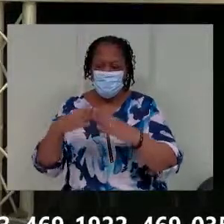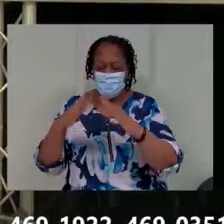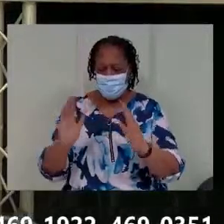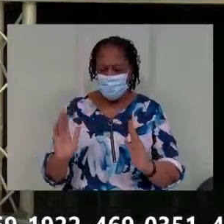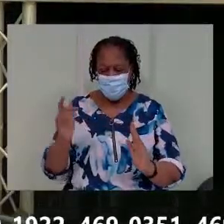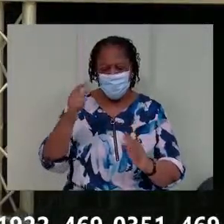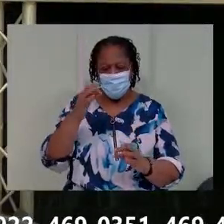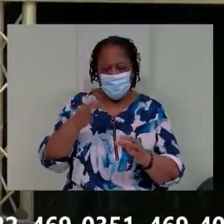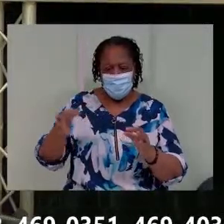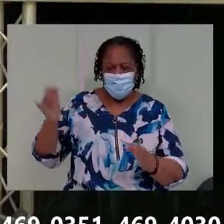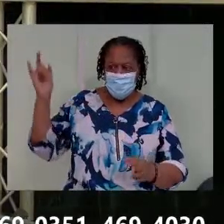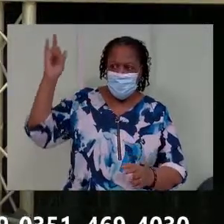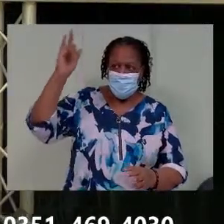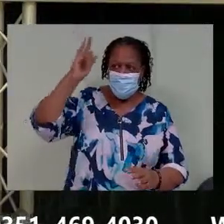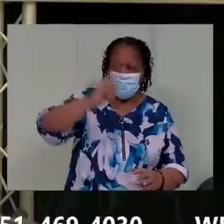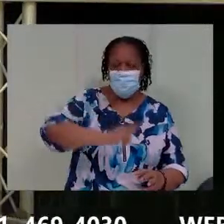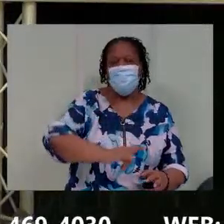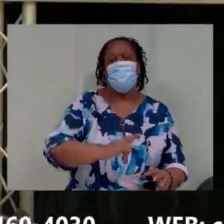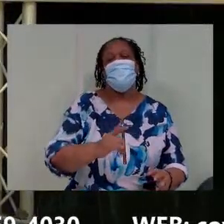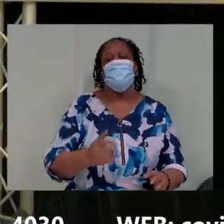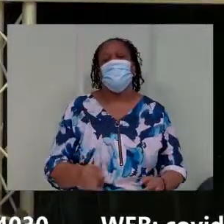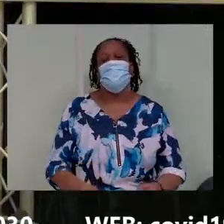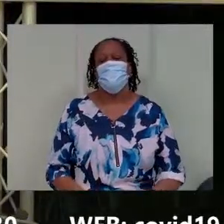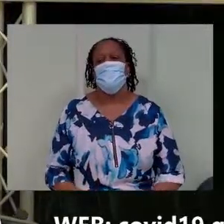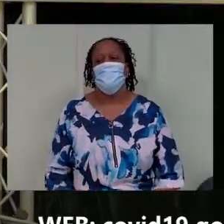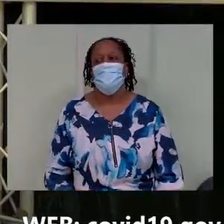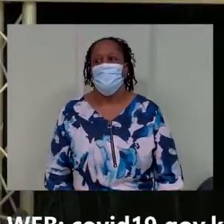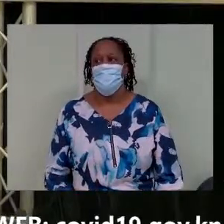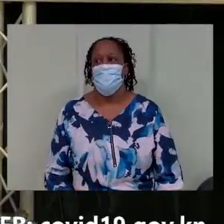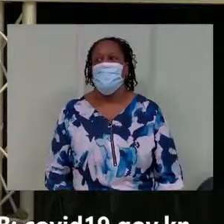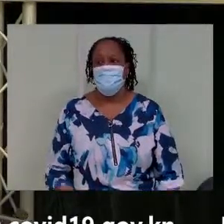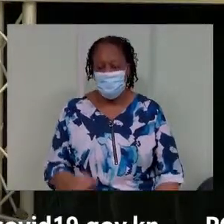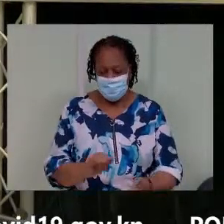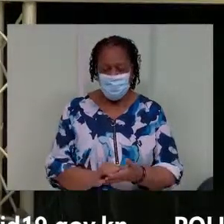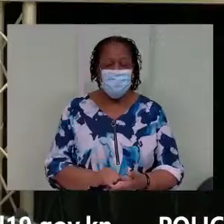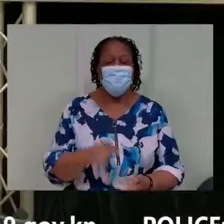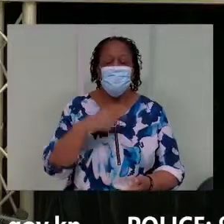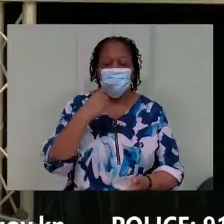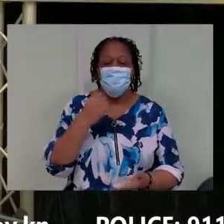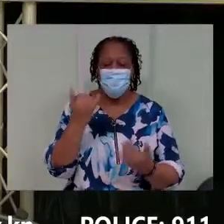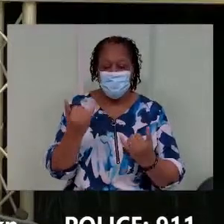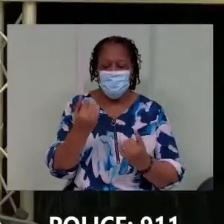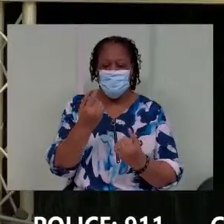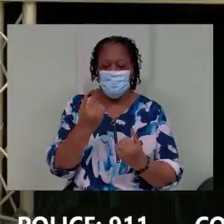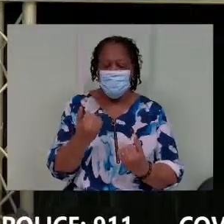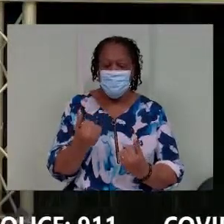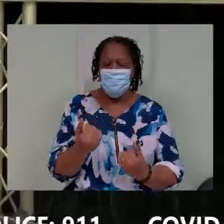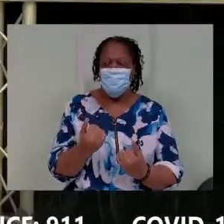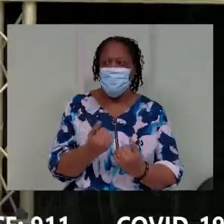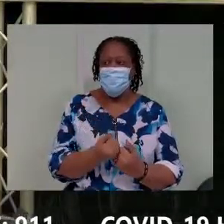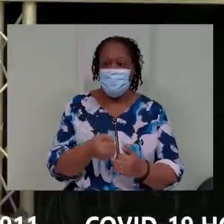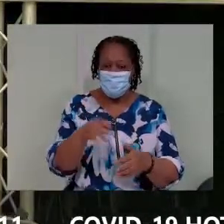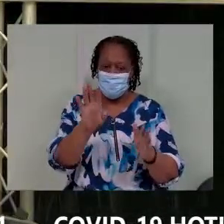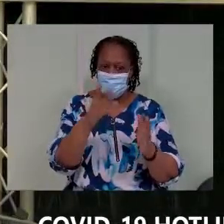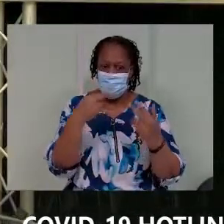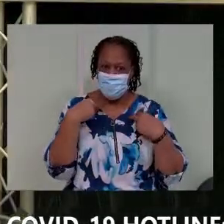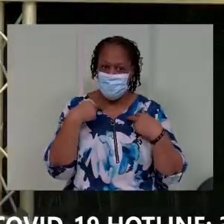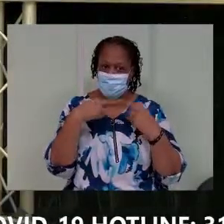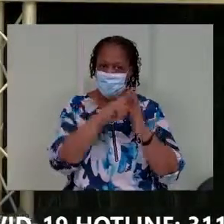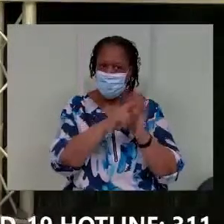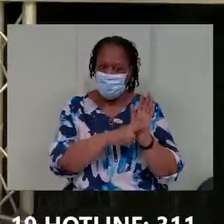Yes. Mr. Williams, thank you for the question. As I just mentioned, the policy has been